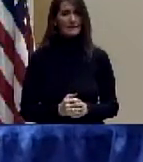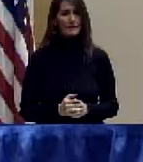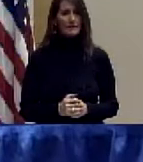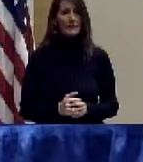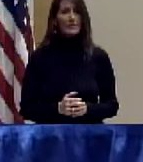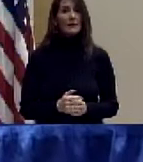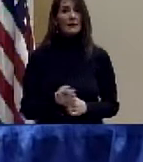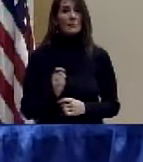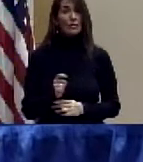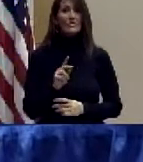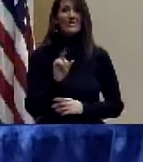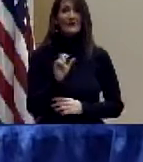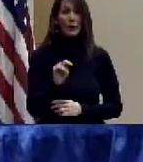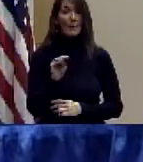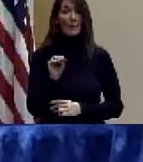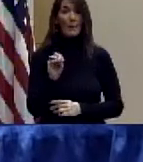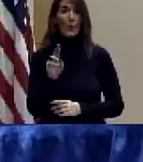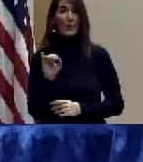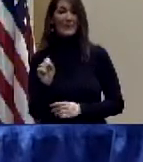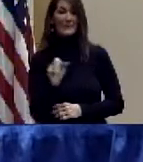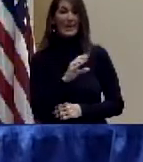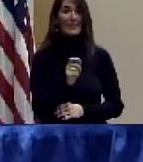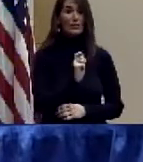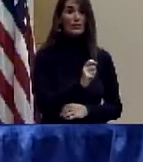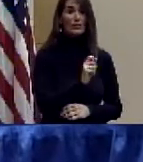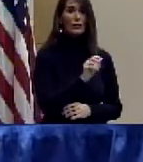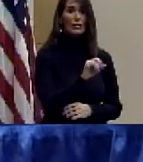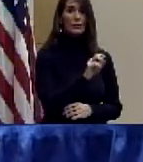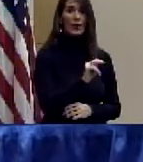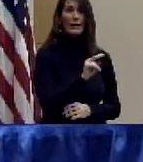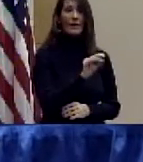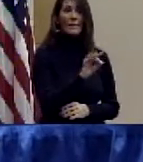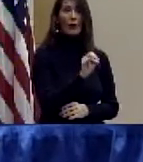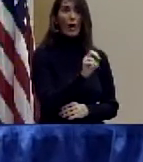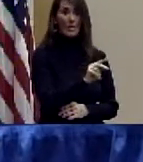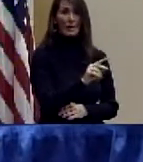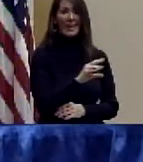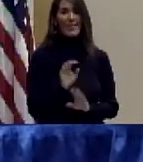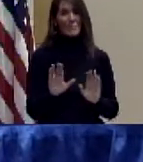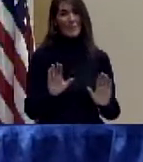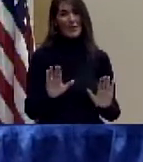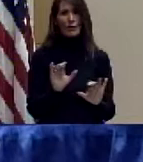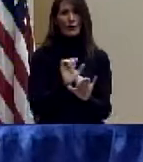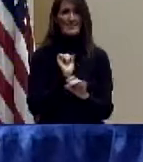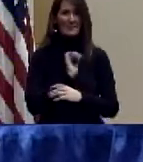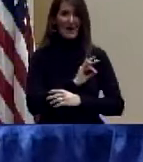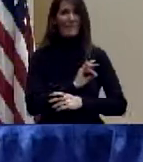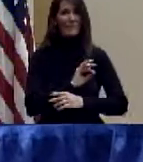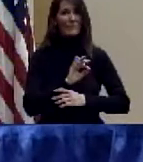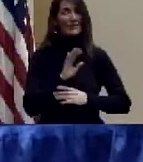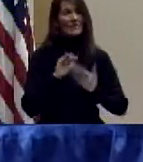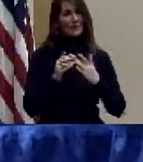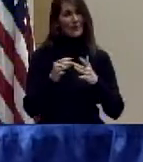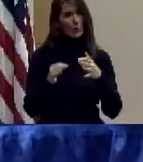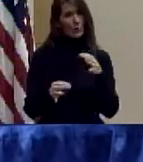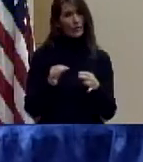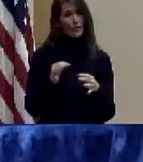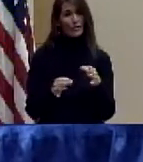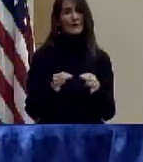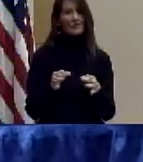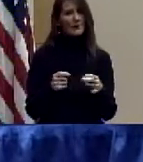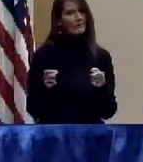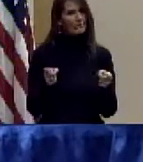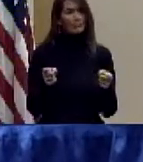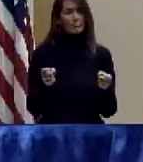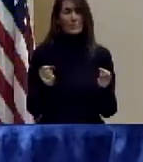Judge Karen Morris and Judge John Falk, along with the able staff of our town court, handle an